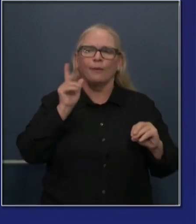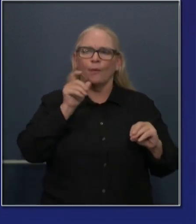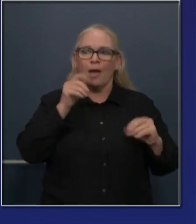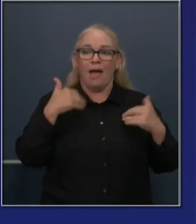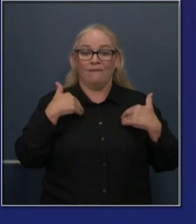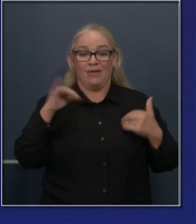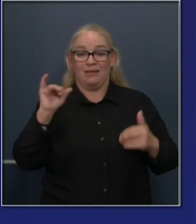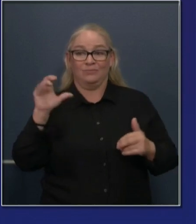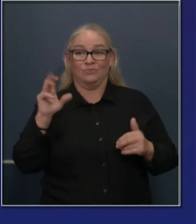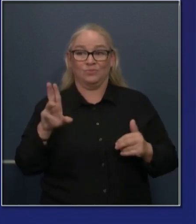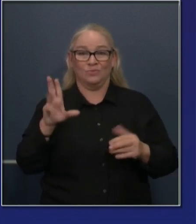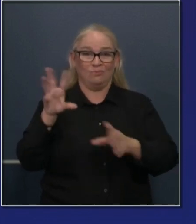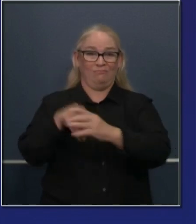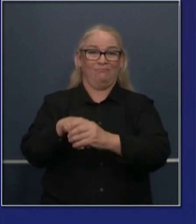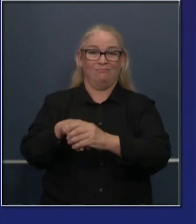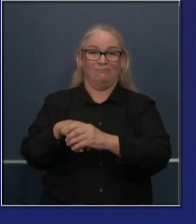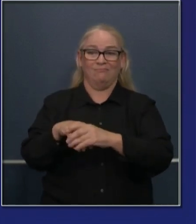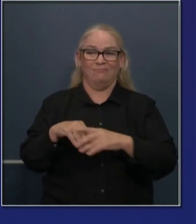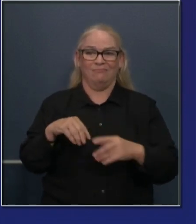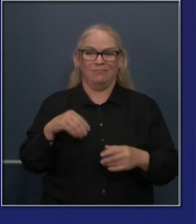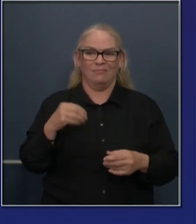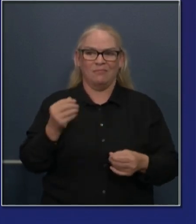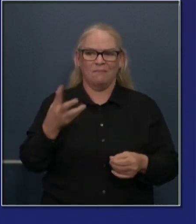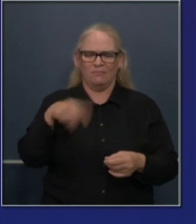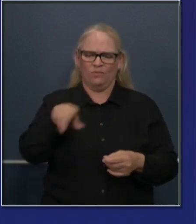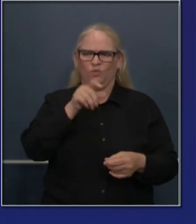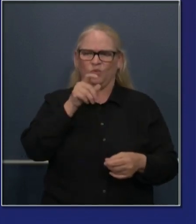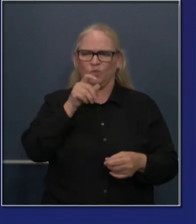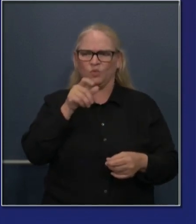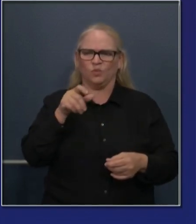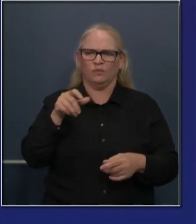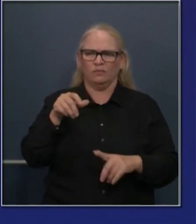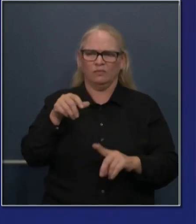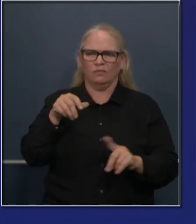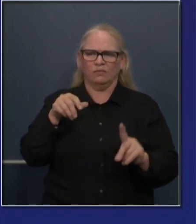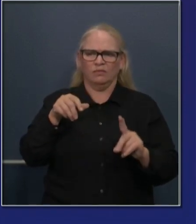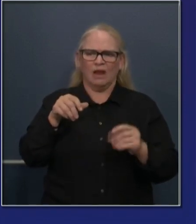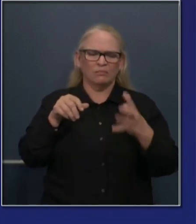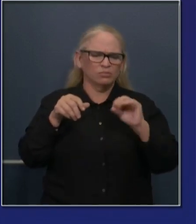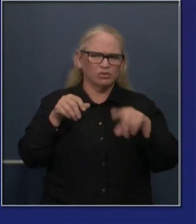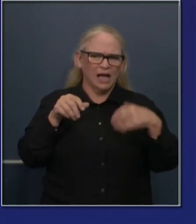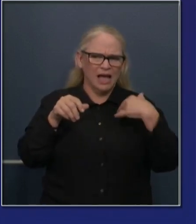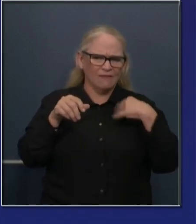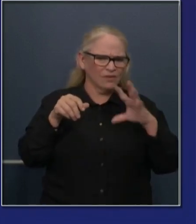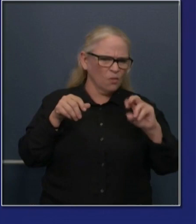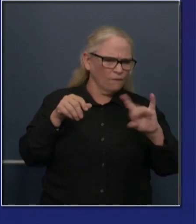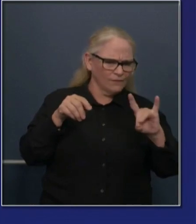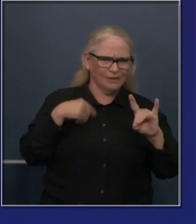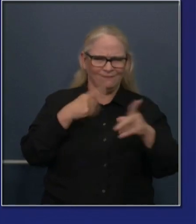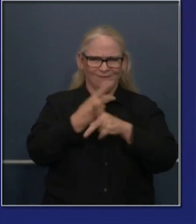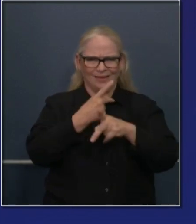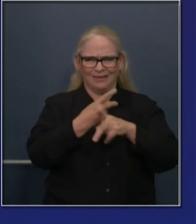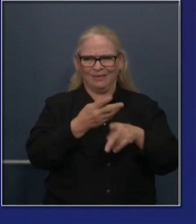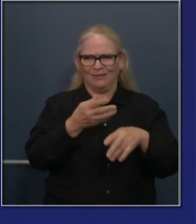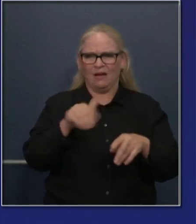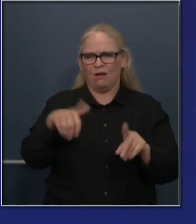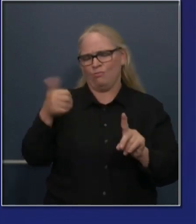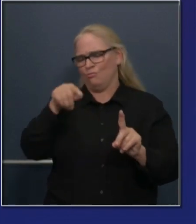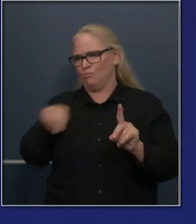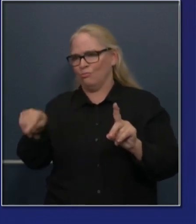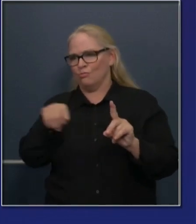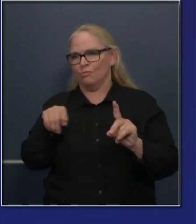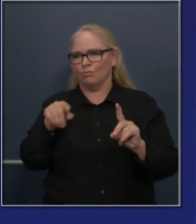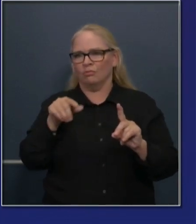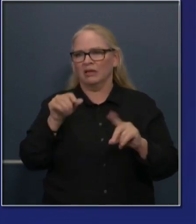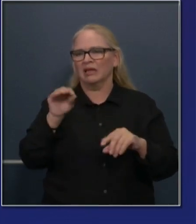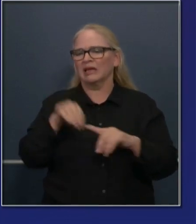positive for COVID-19. It's 23% today. It didn't grow from 17 to 23% per se. It's just we had to use